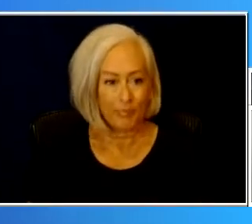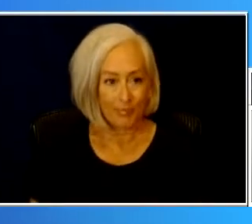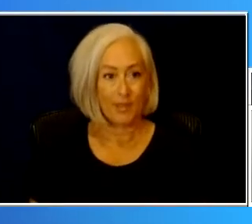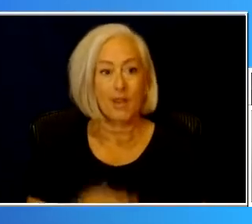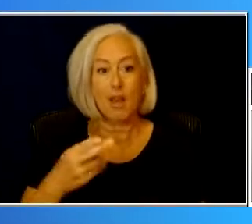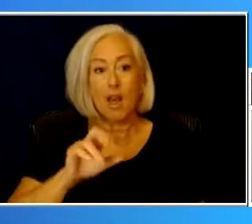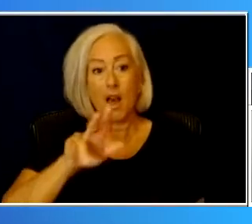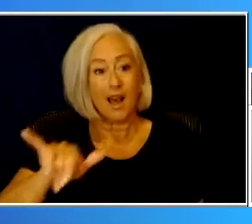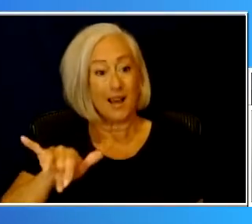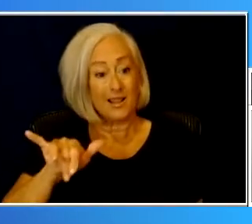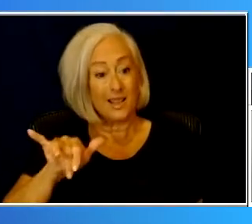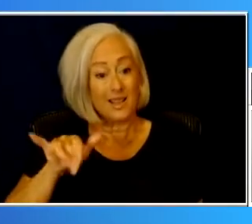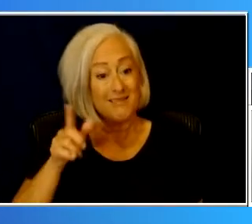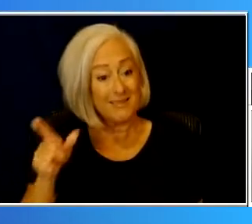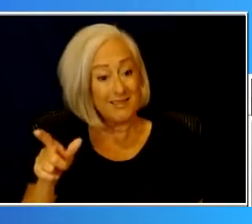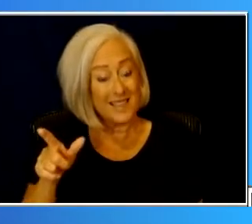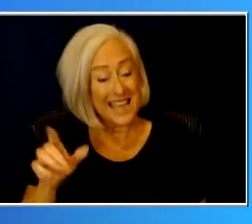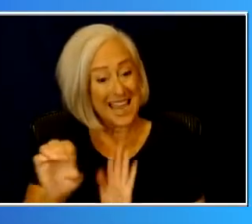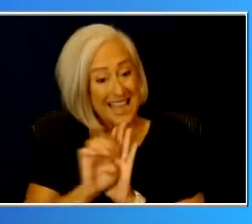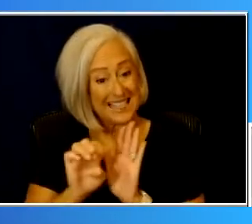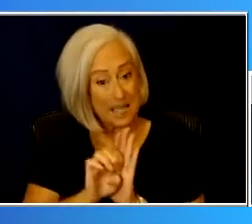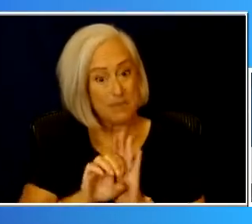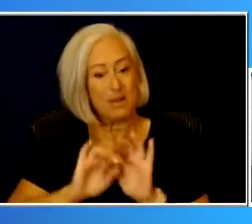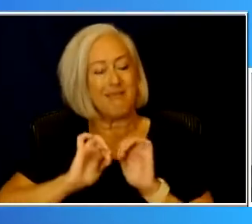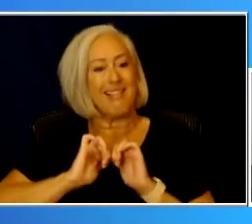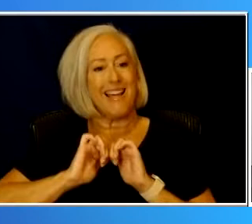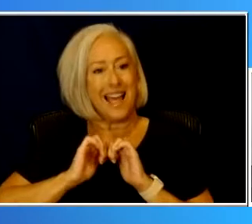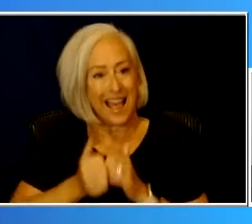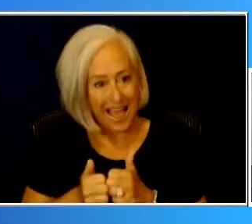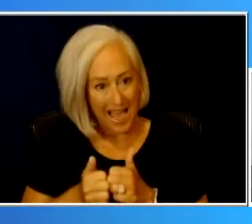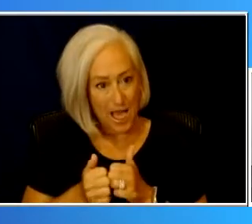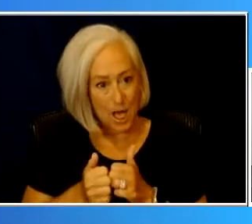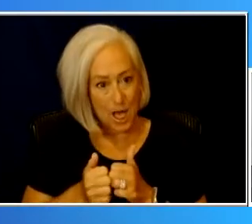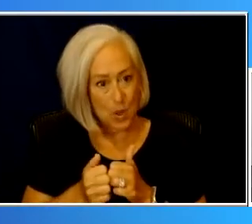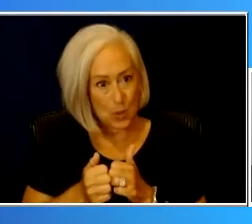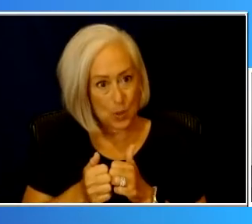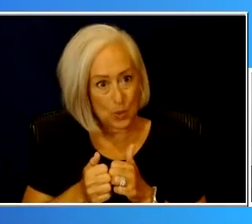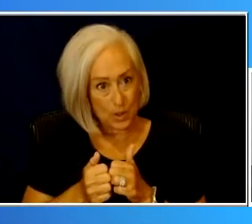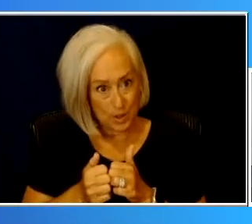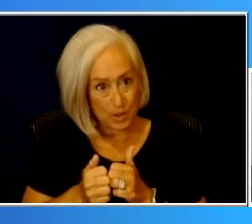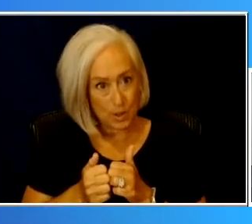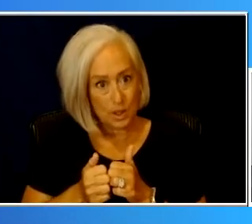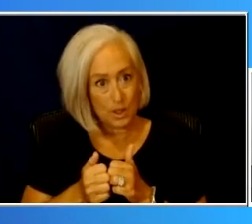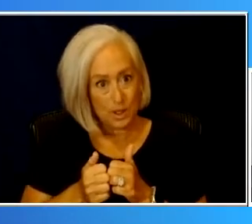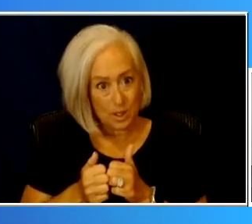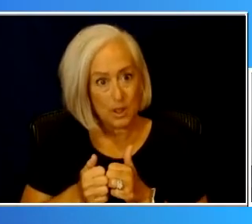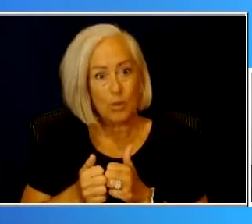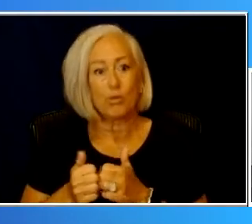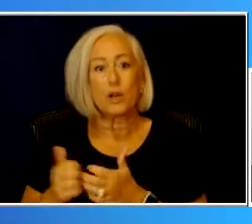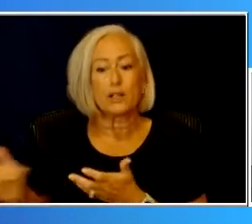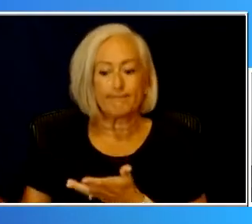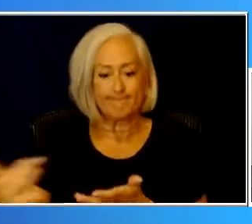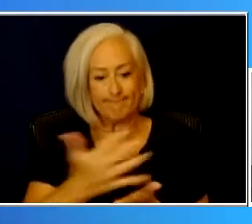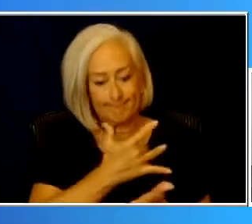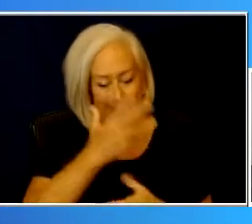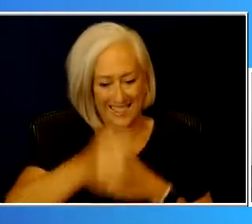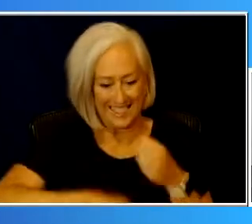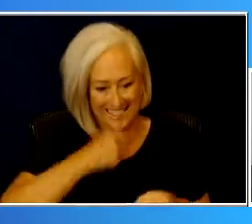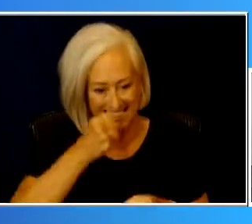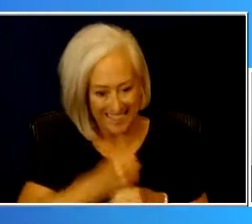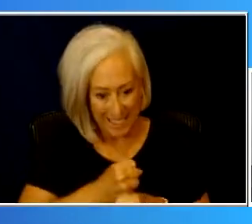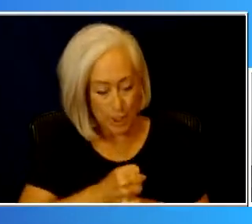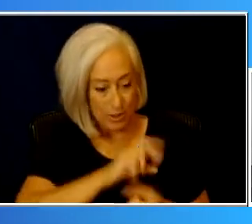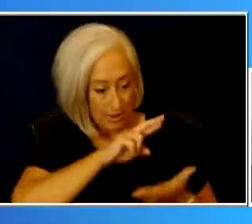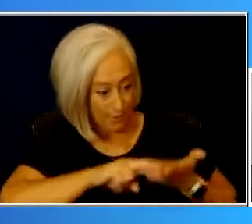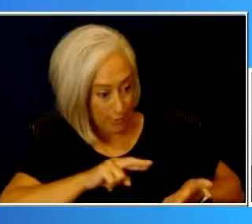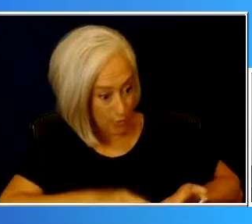example of how we are literally bringing years of research from the bench to bedside. Over the